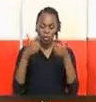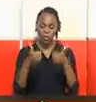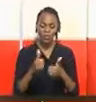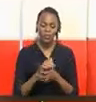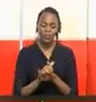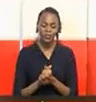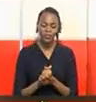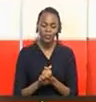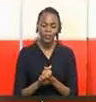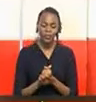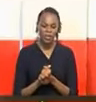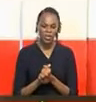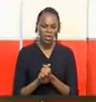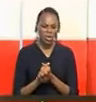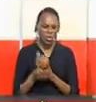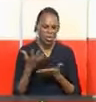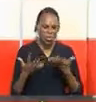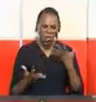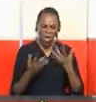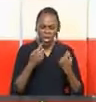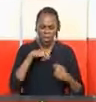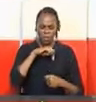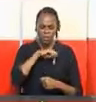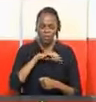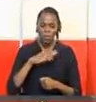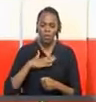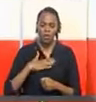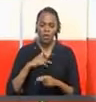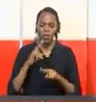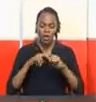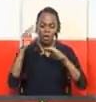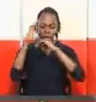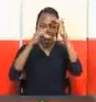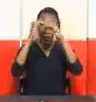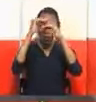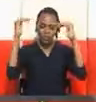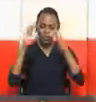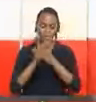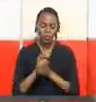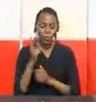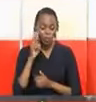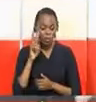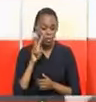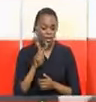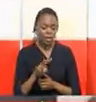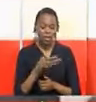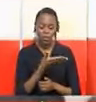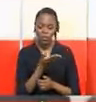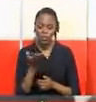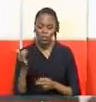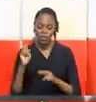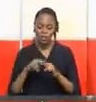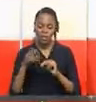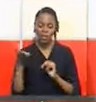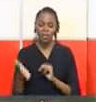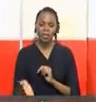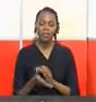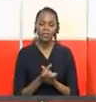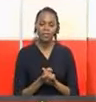no doubt in my heart that he's in heaven watching over all of us gathered here today.